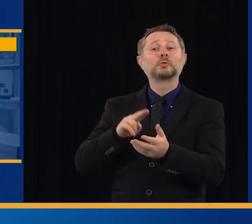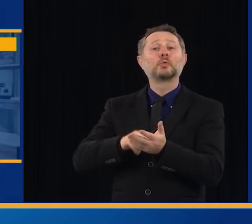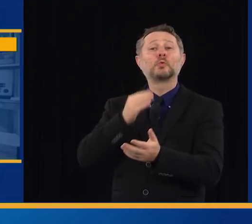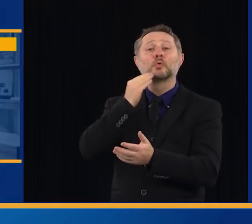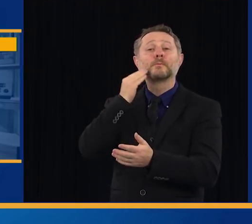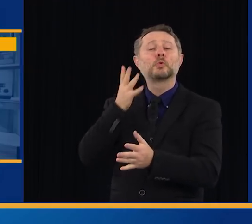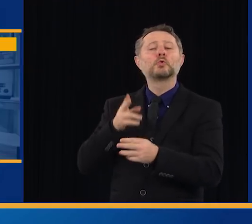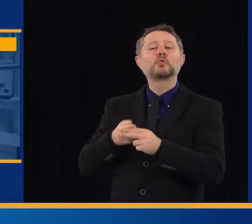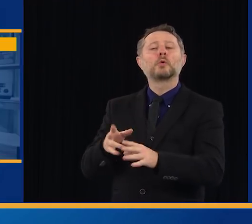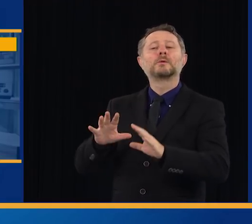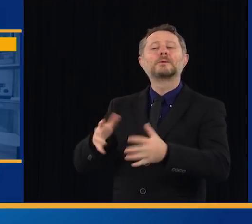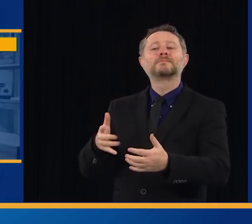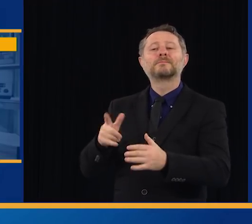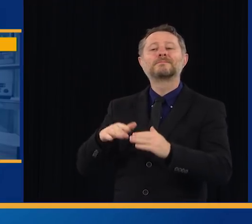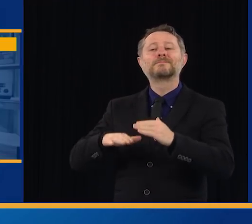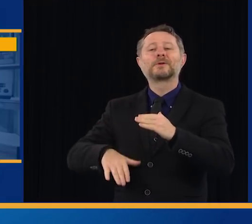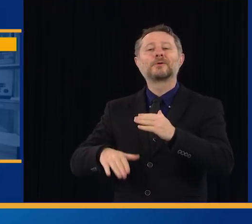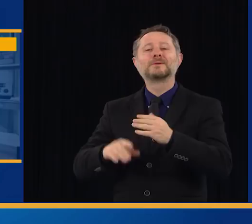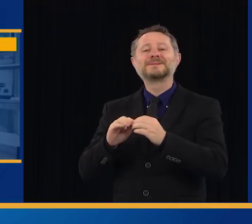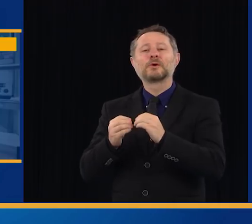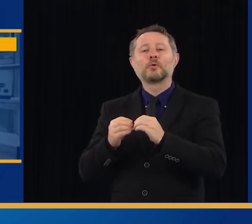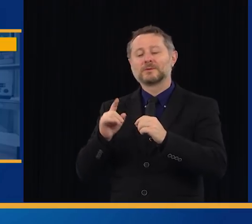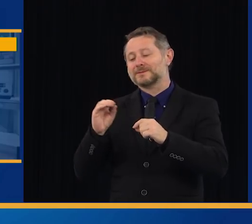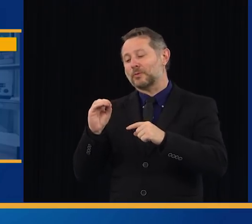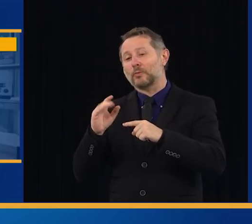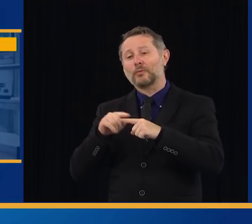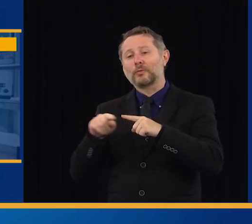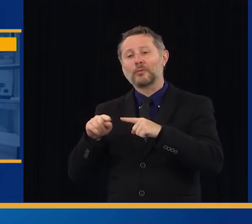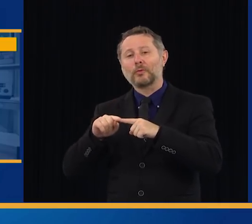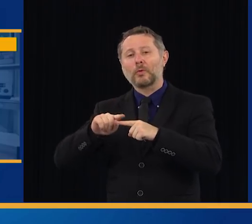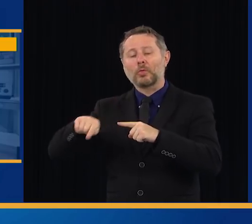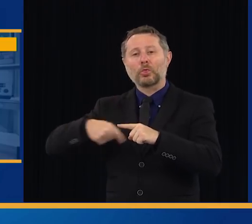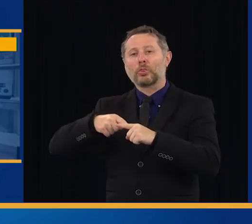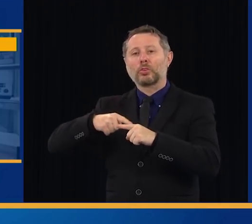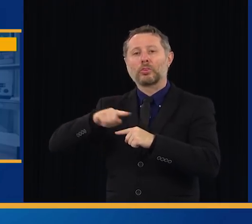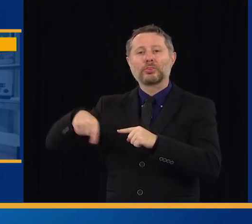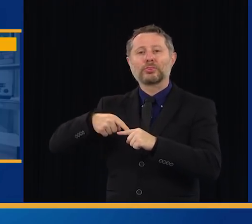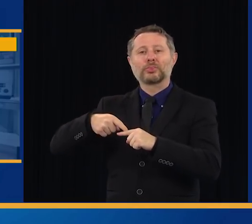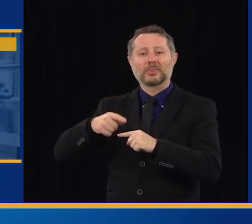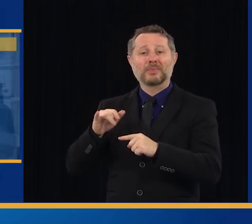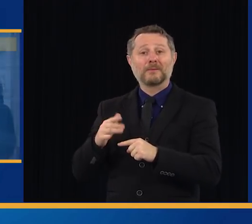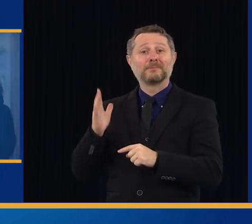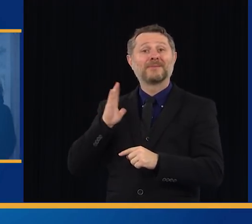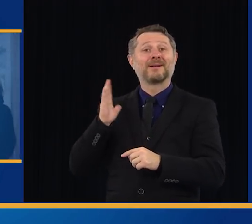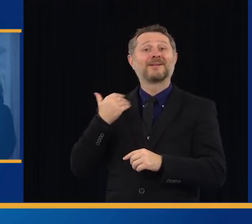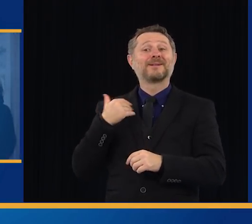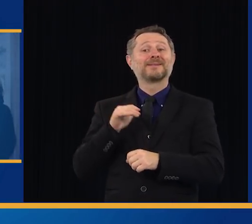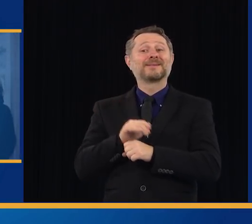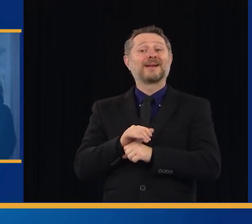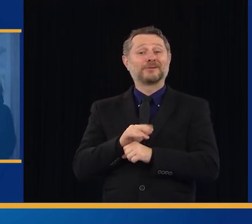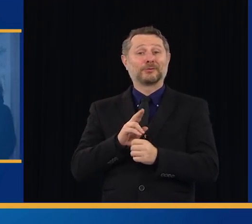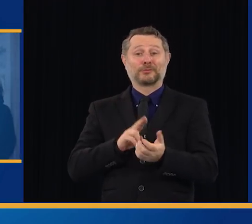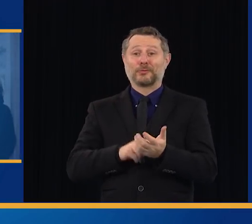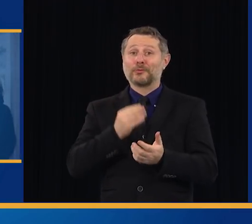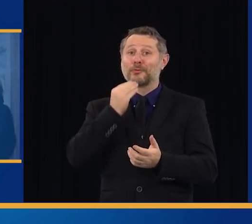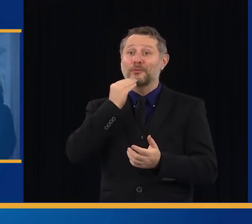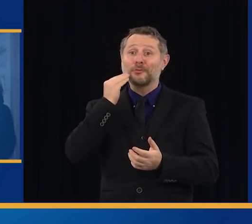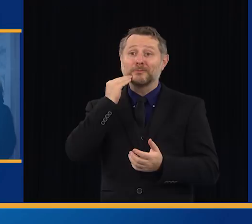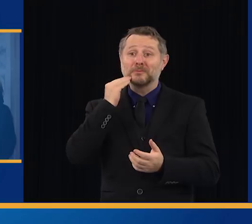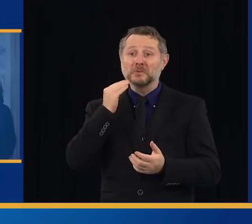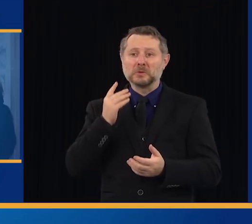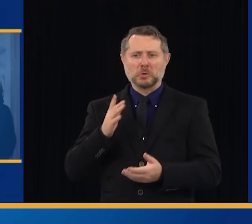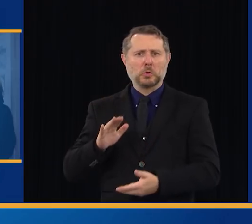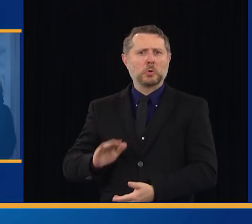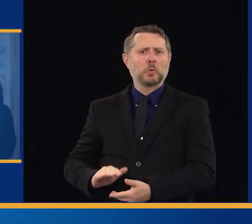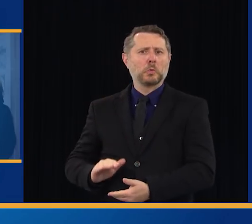this situation. Last night, the number in nursing homes was relatively low. Everyone asks